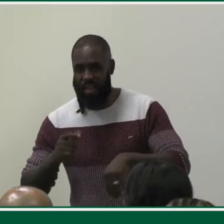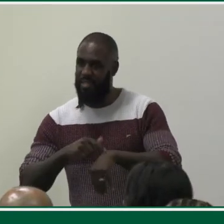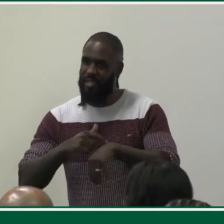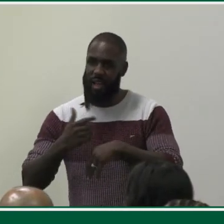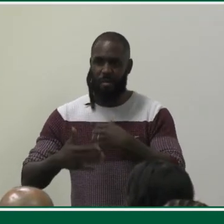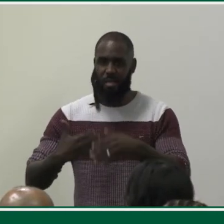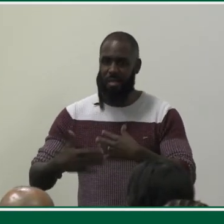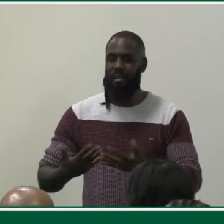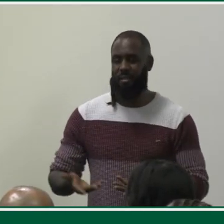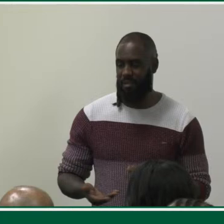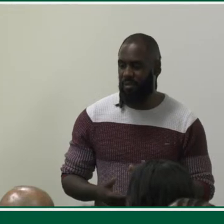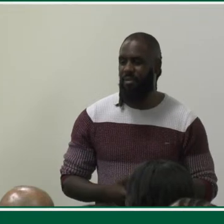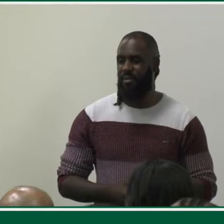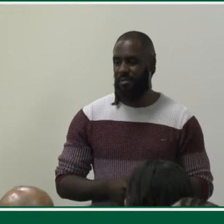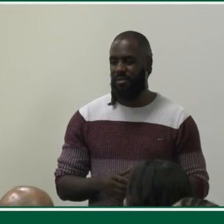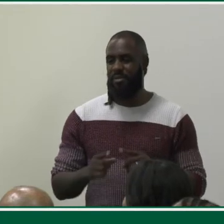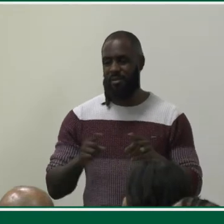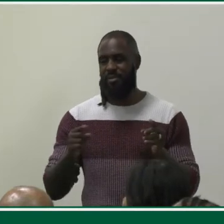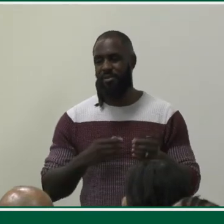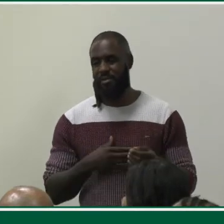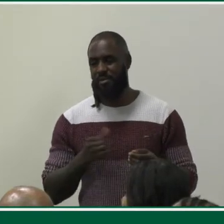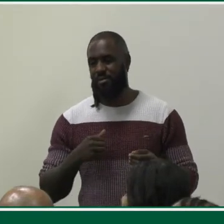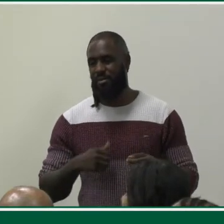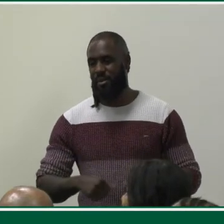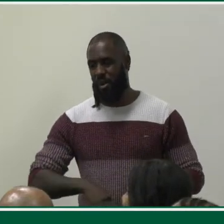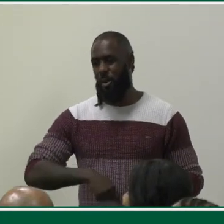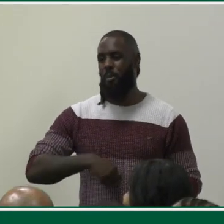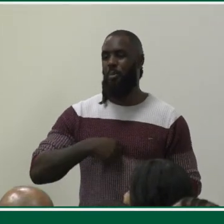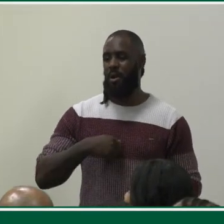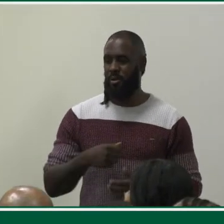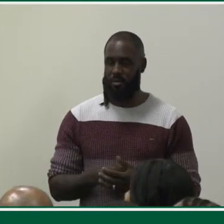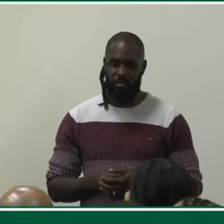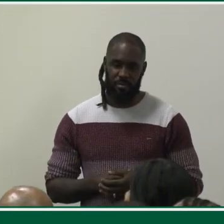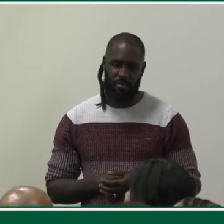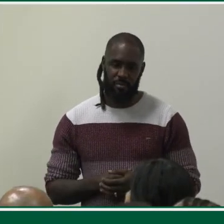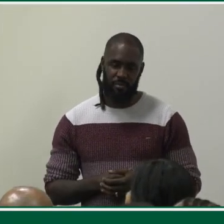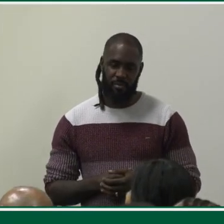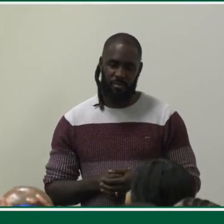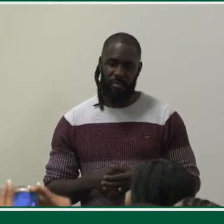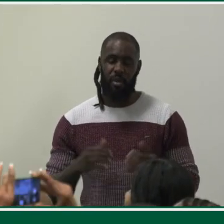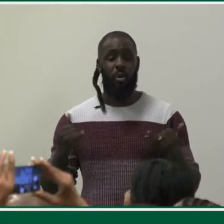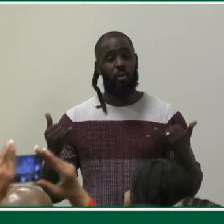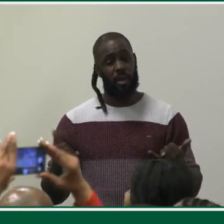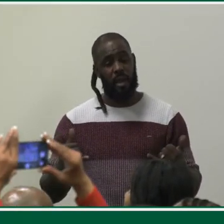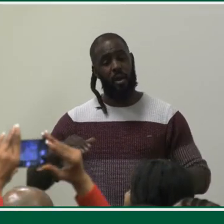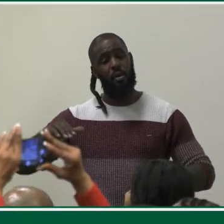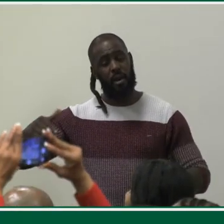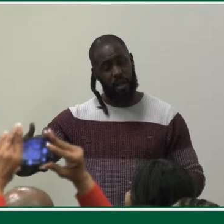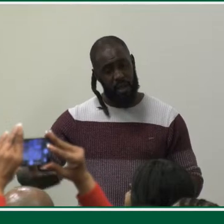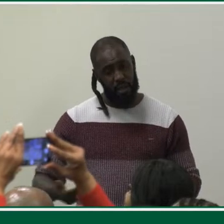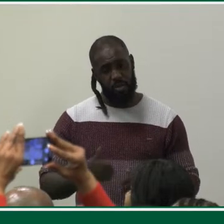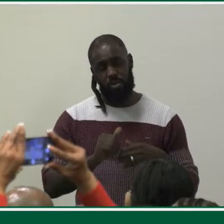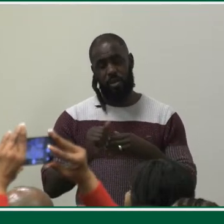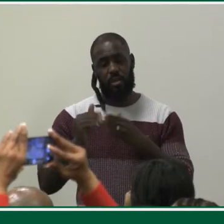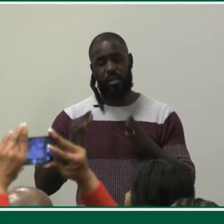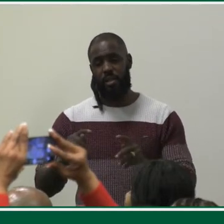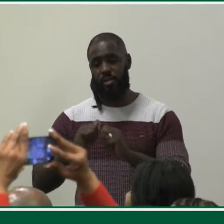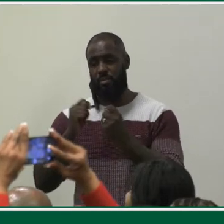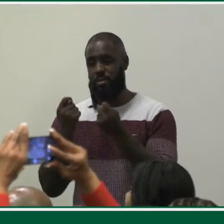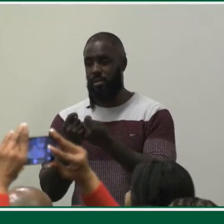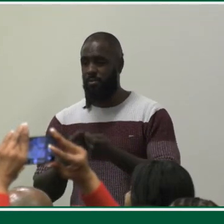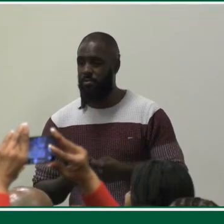right? And so we're very proud that we're gonna be moving forward and doing this. So let me introduce you to this leadership team here that you